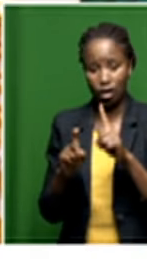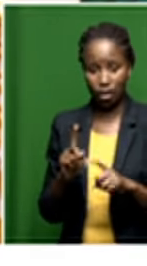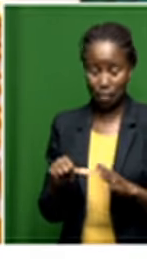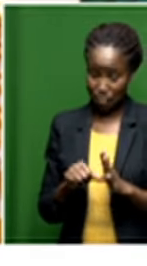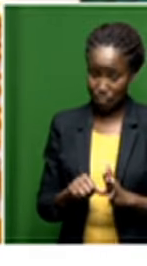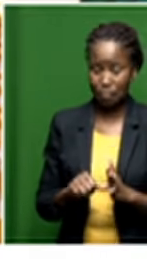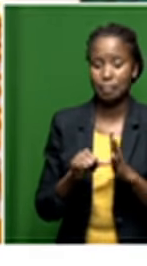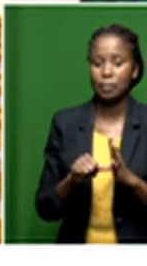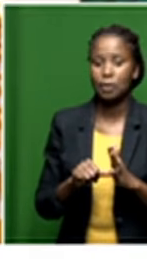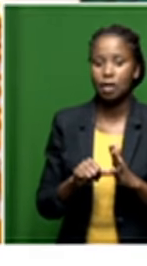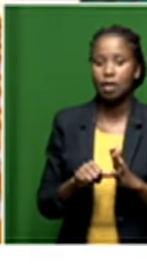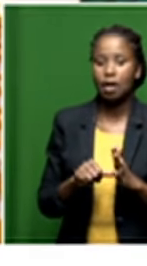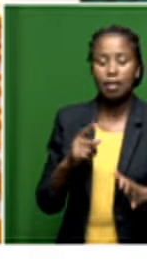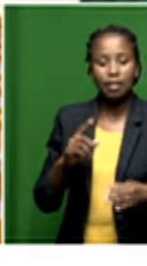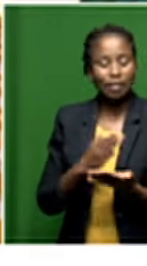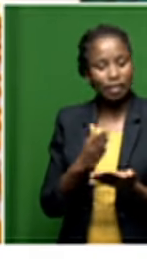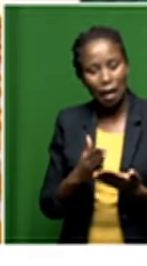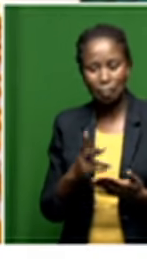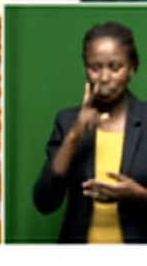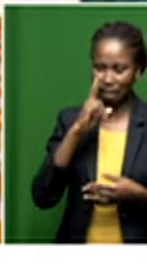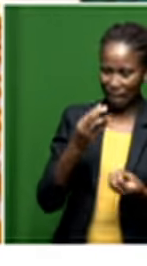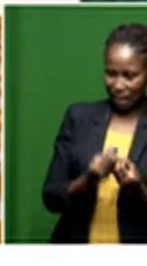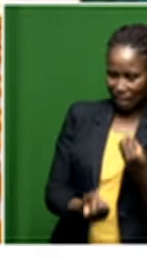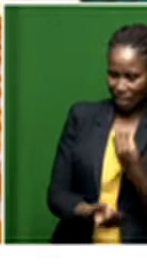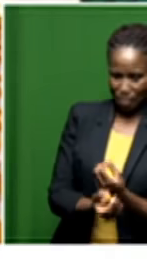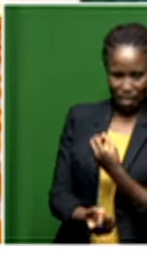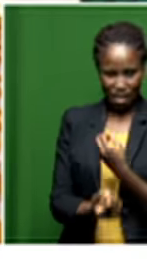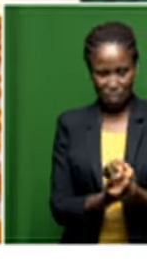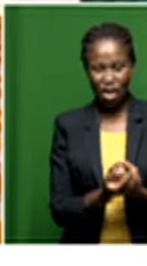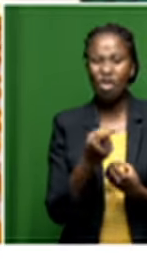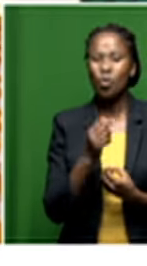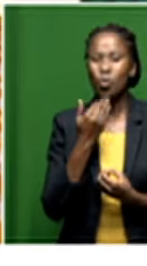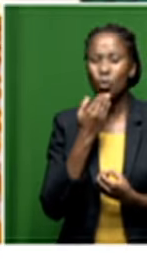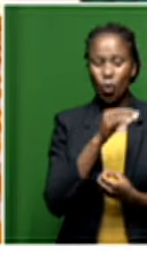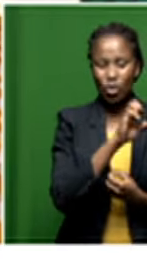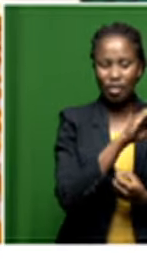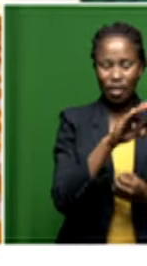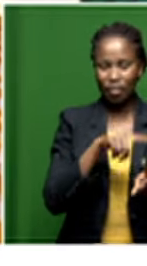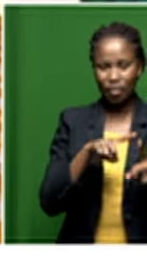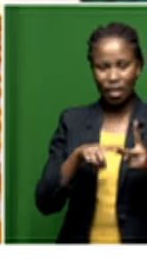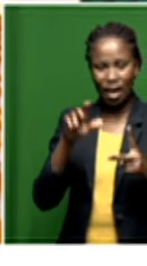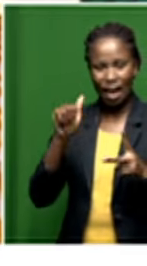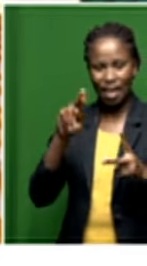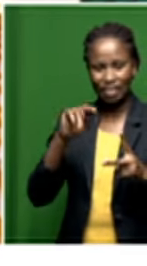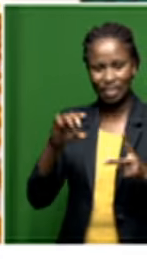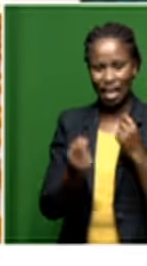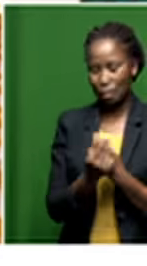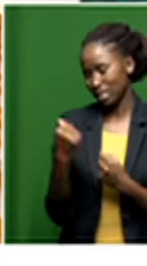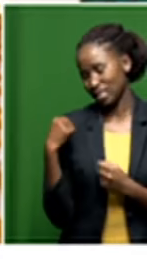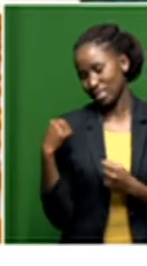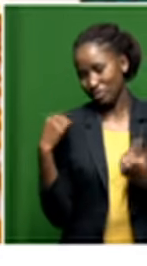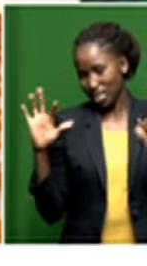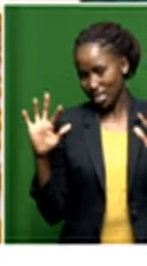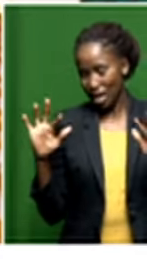is about, some of the events that we saw unfolding between the EFF and the ANC yesterday, and, all about the campaigning and a bit